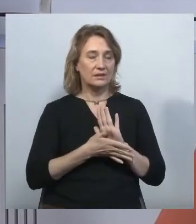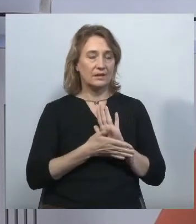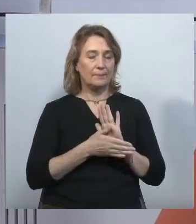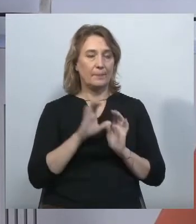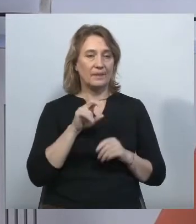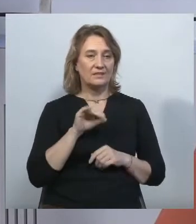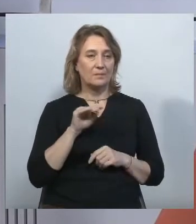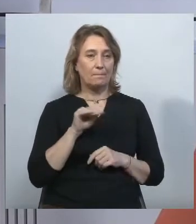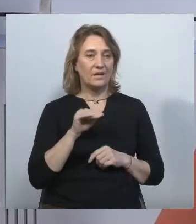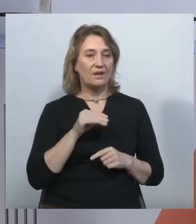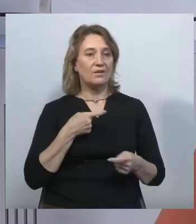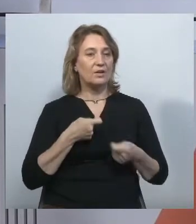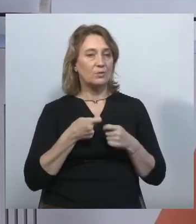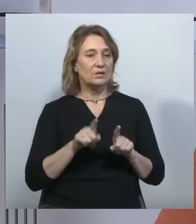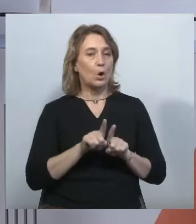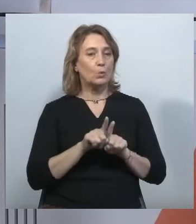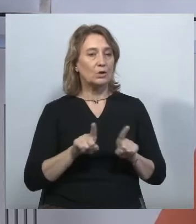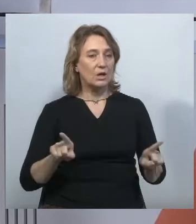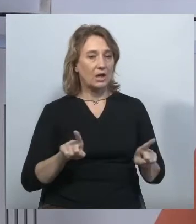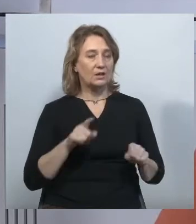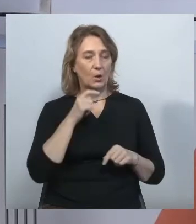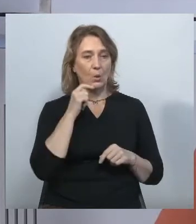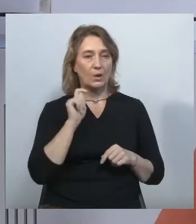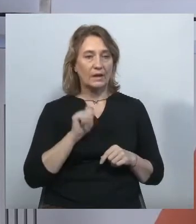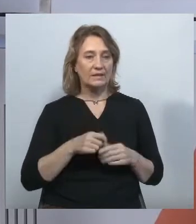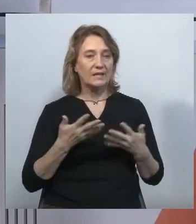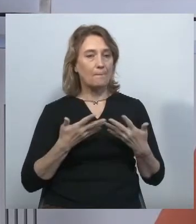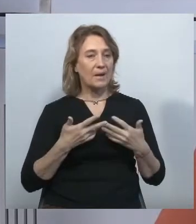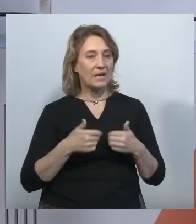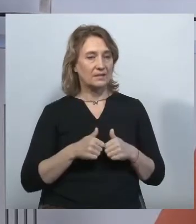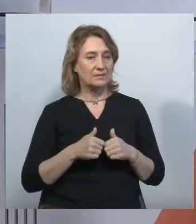as I understand, co-regulation is a unique Ukrainian mechanism.